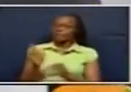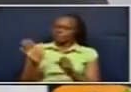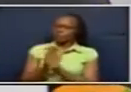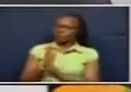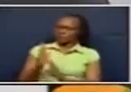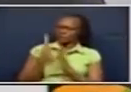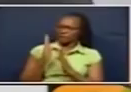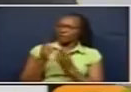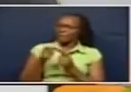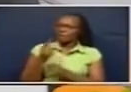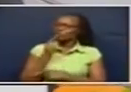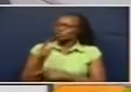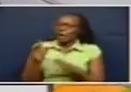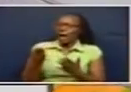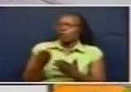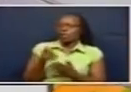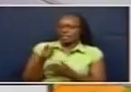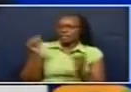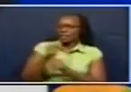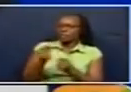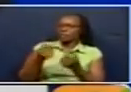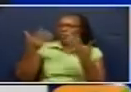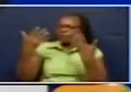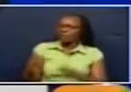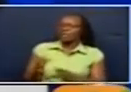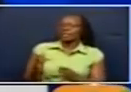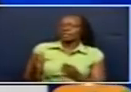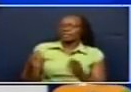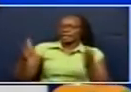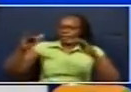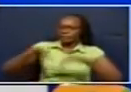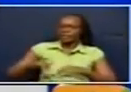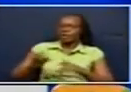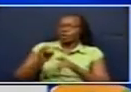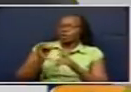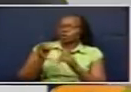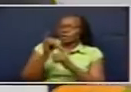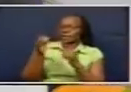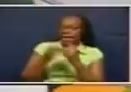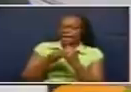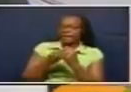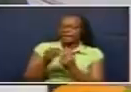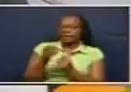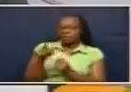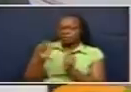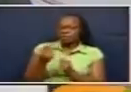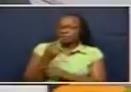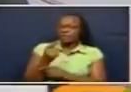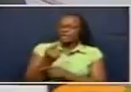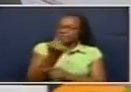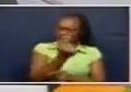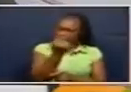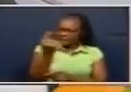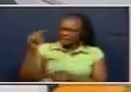these gadgets would fail you on August 8th? Can you tell the country with certainty that at every polling station this technology will